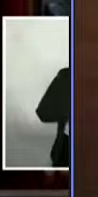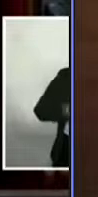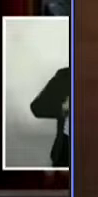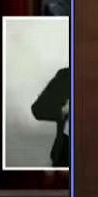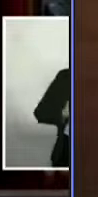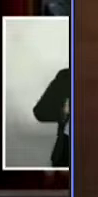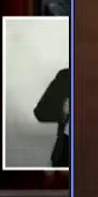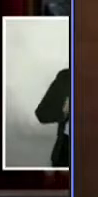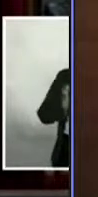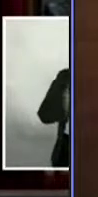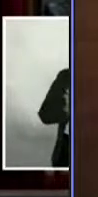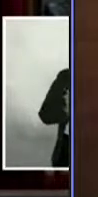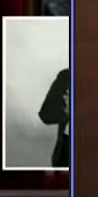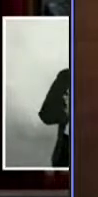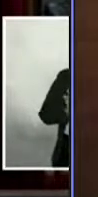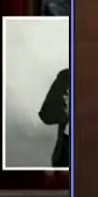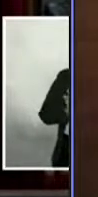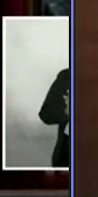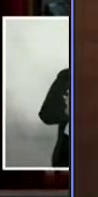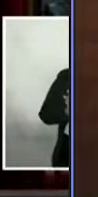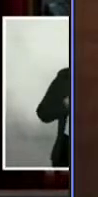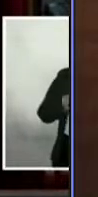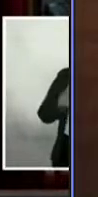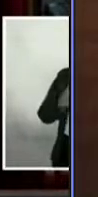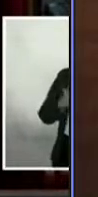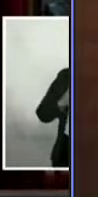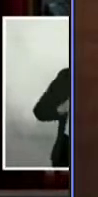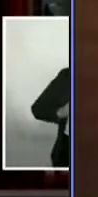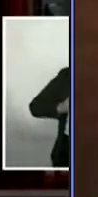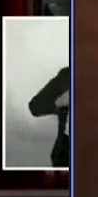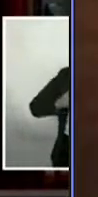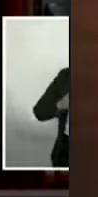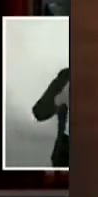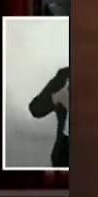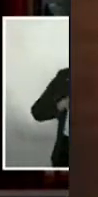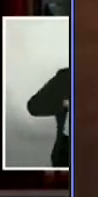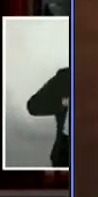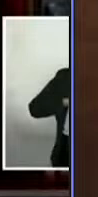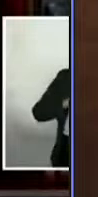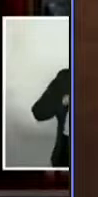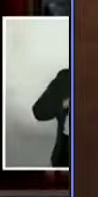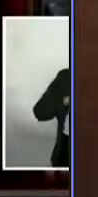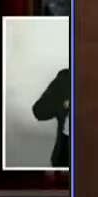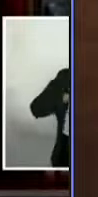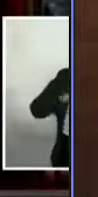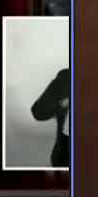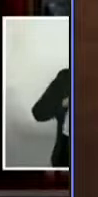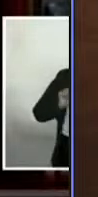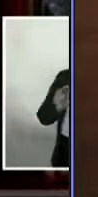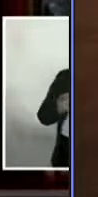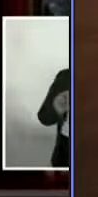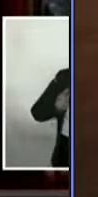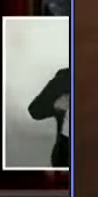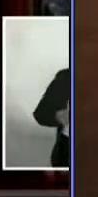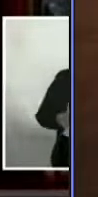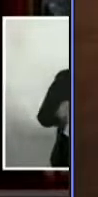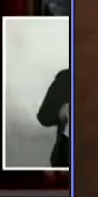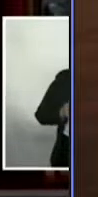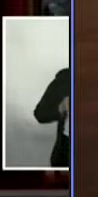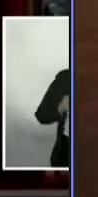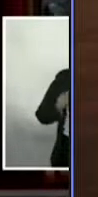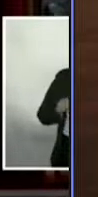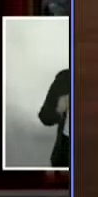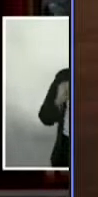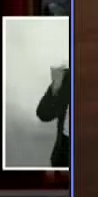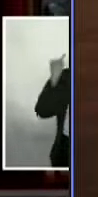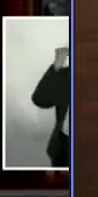M&E framework is being finalized so that all our work will be measured. Finally, we are not losing sight of initiatives that